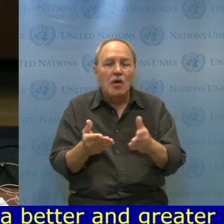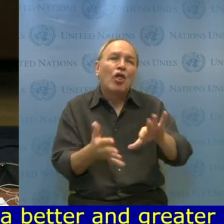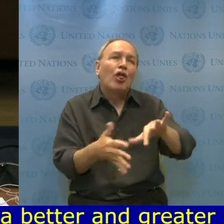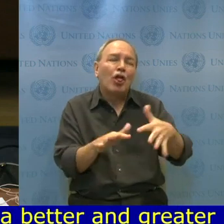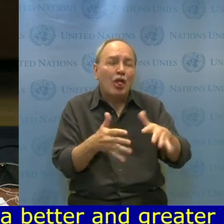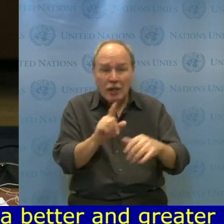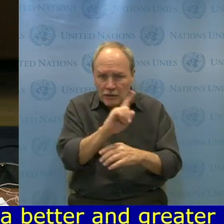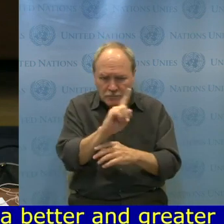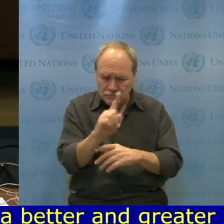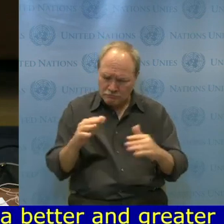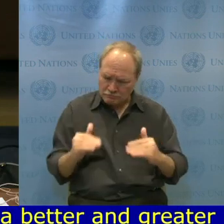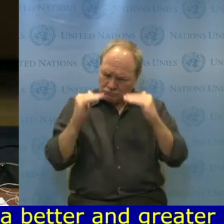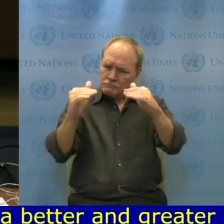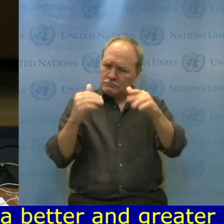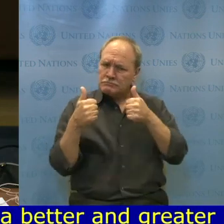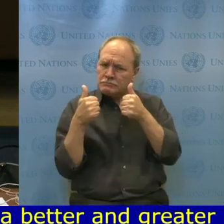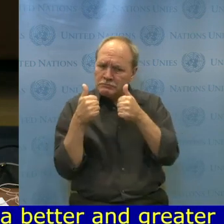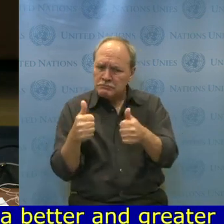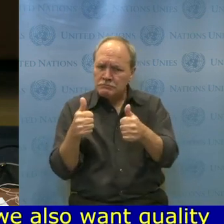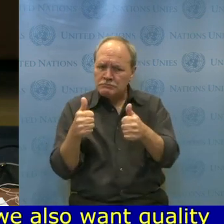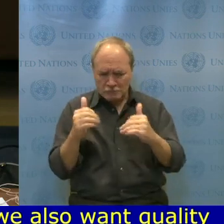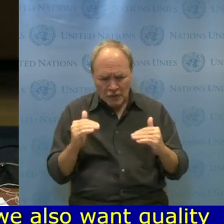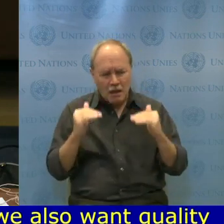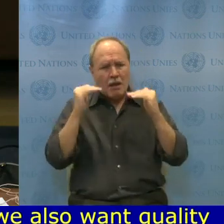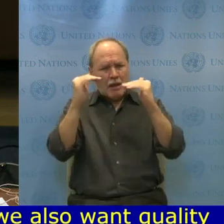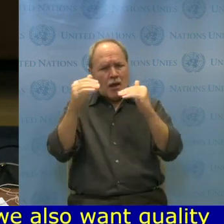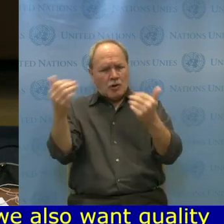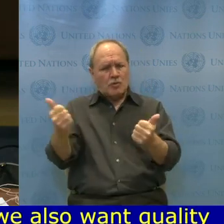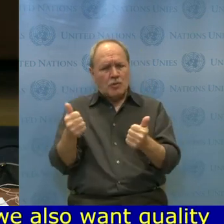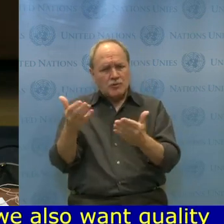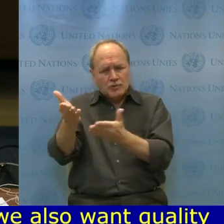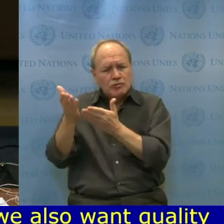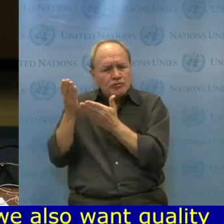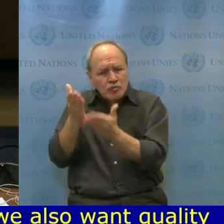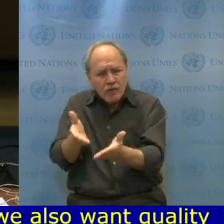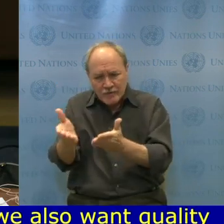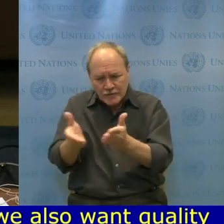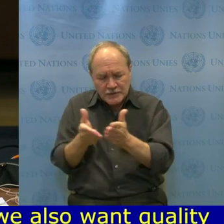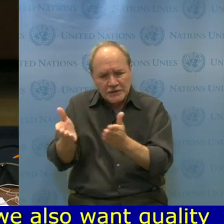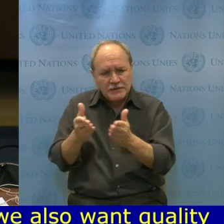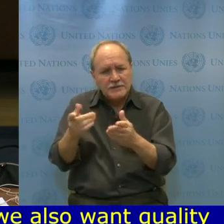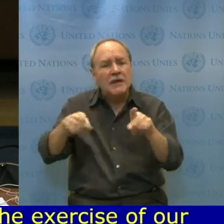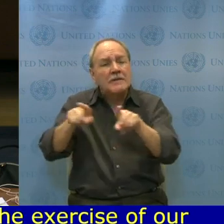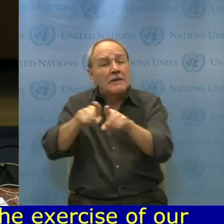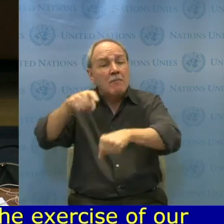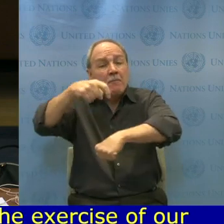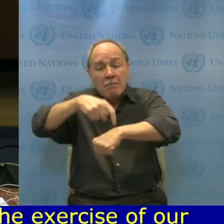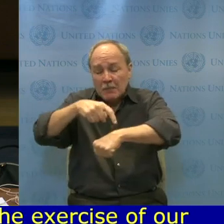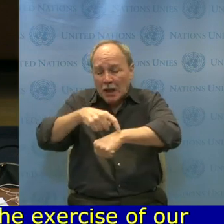must provide appropriate high-quality services respecting the human rights